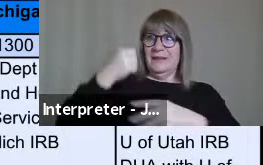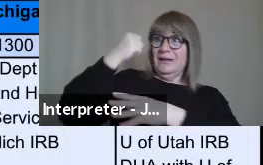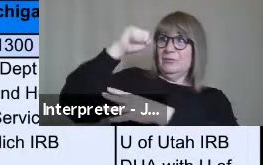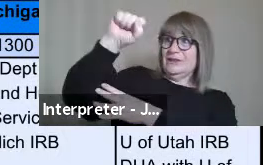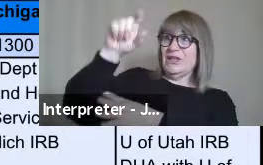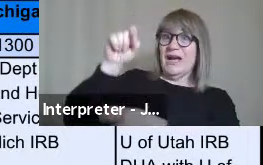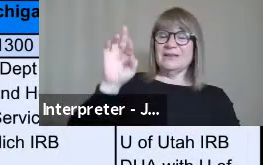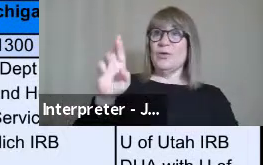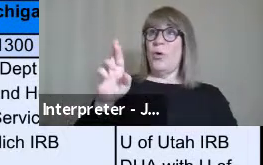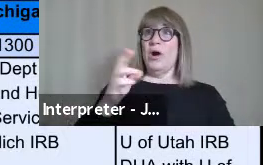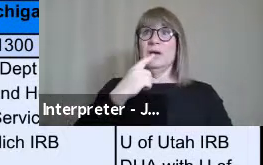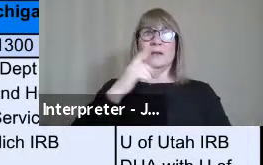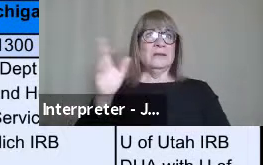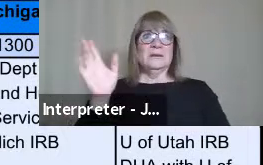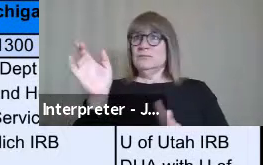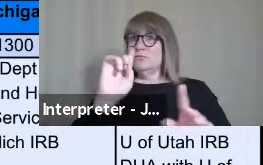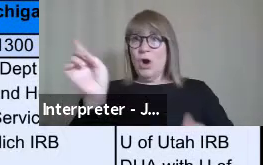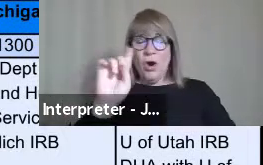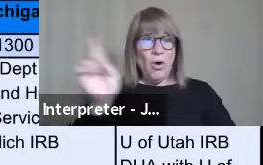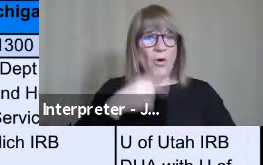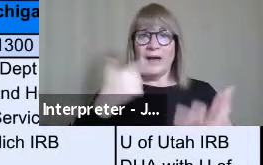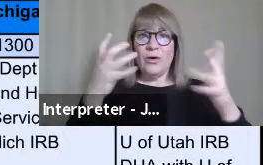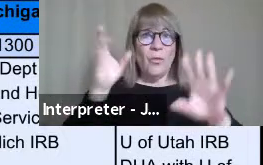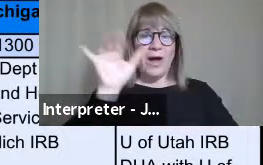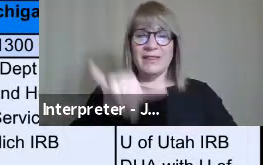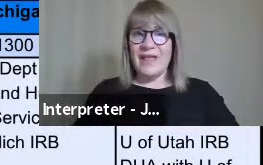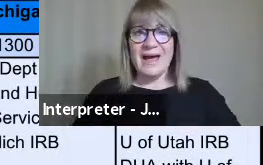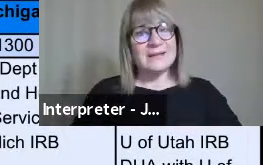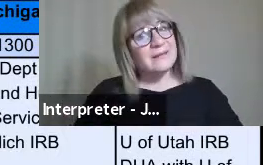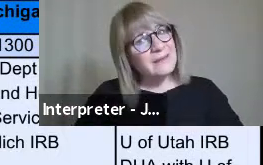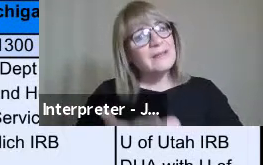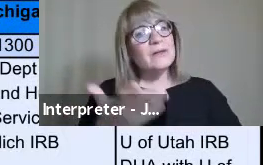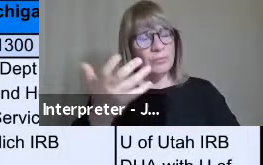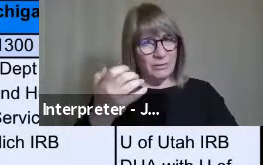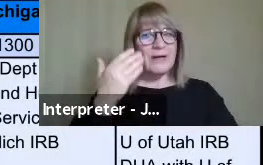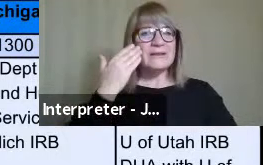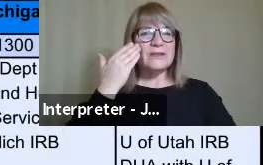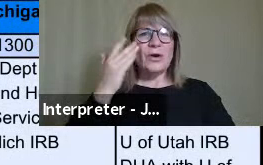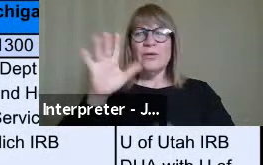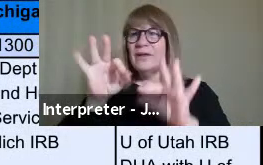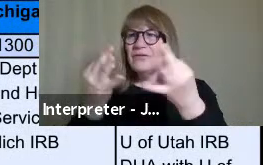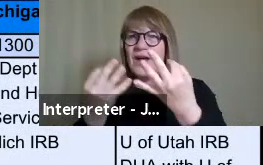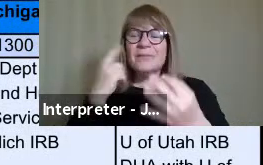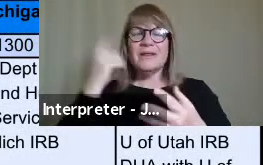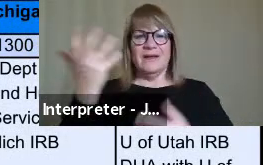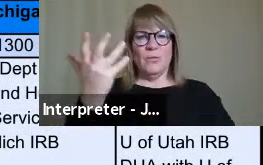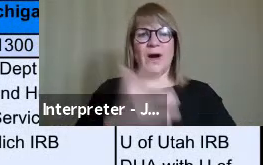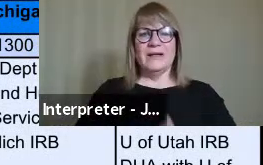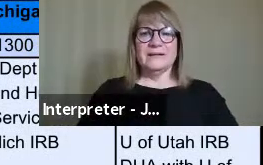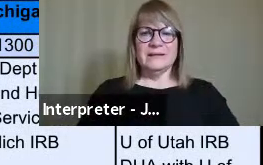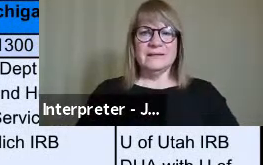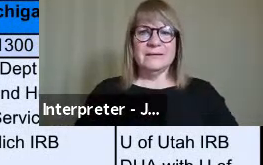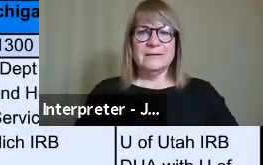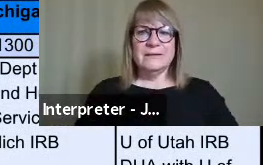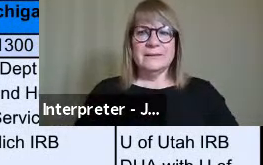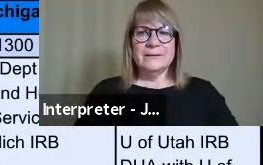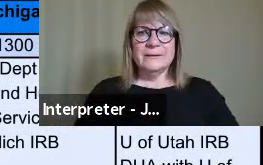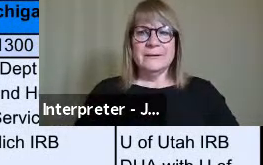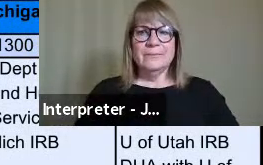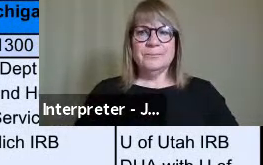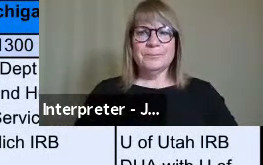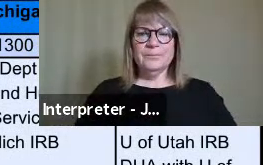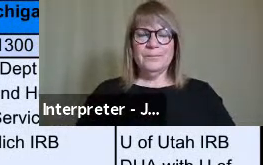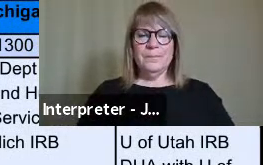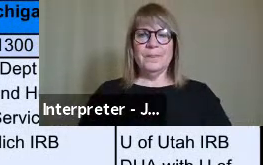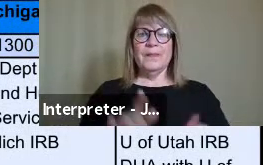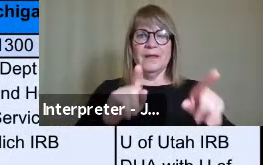um being considered for sterilization other family members and then the other notes on family history and notably